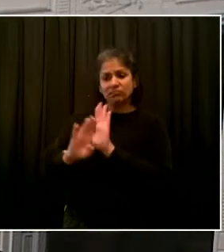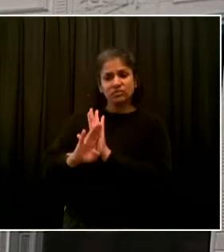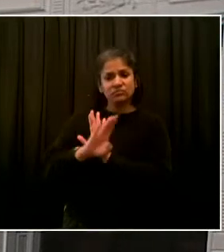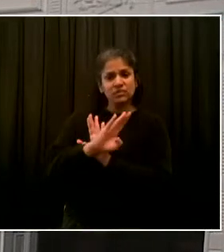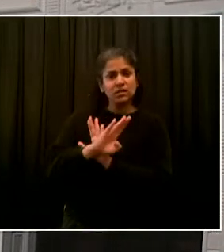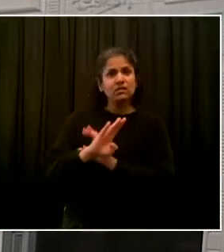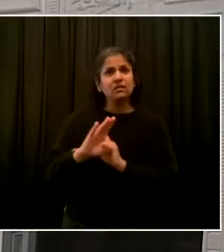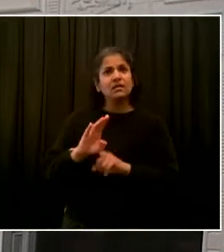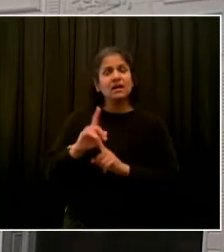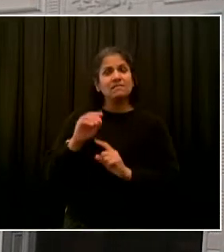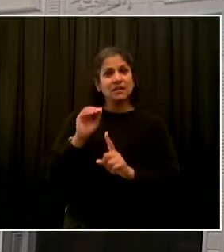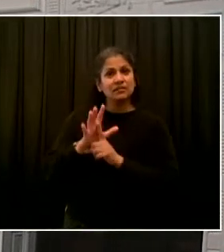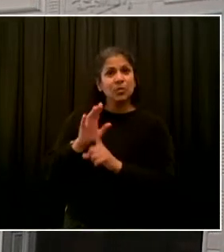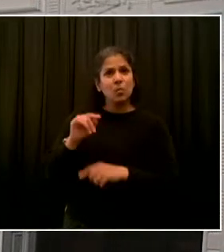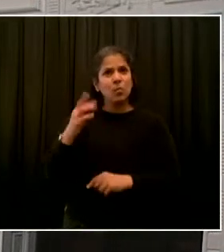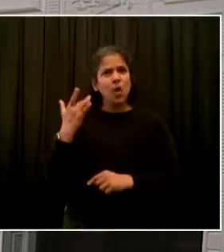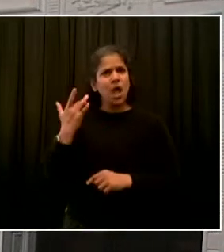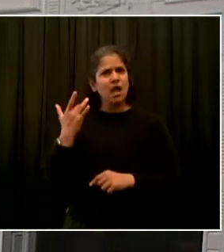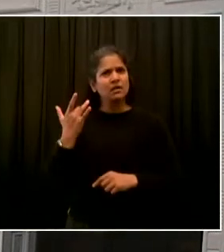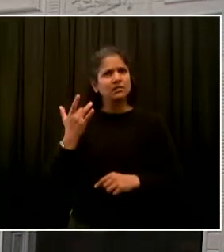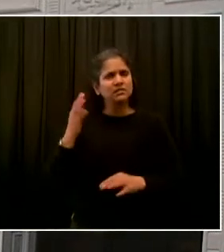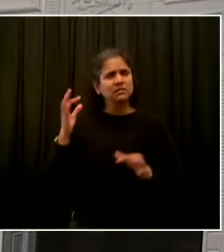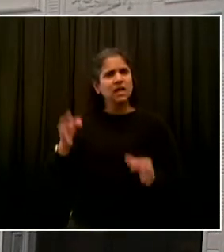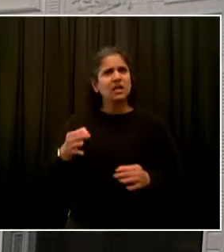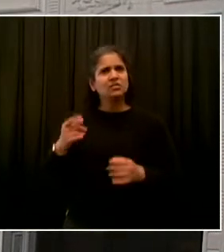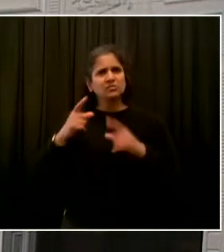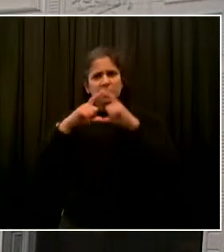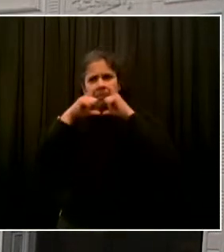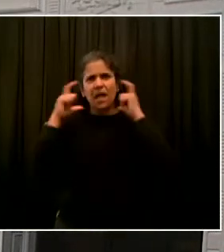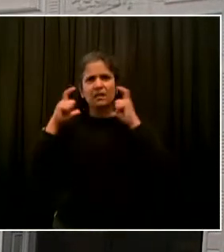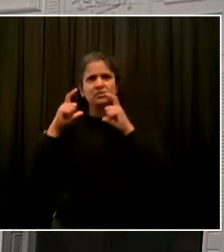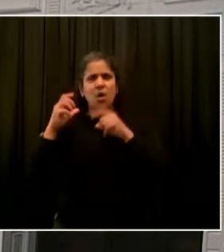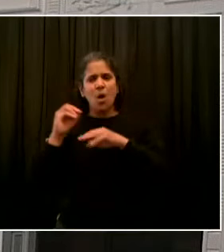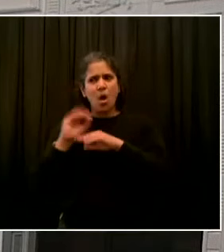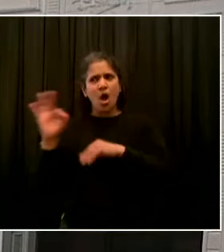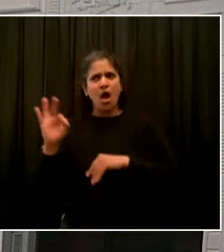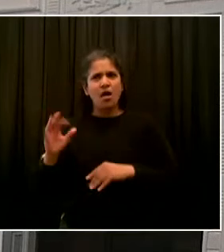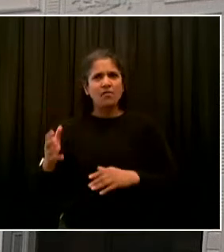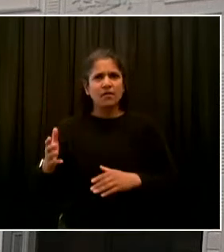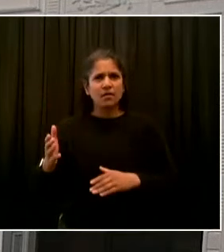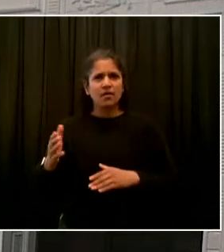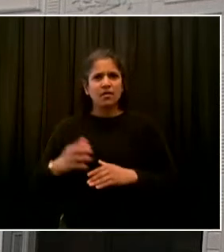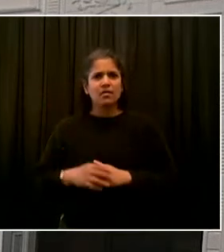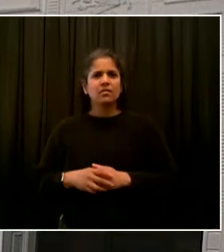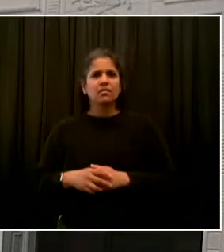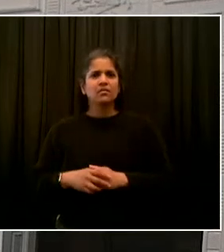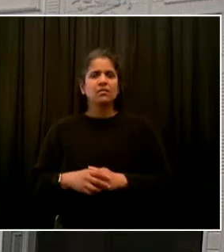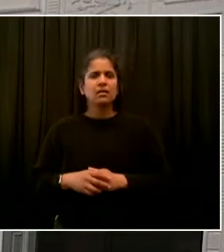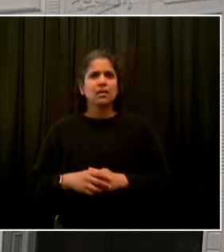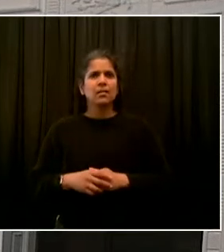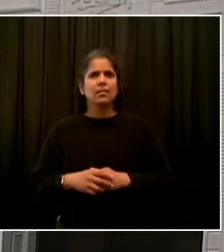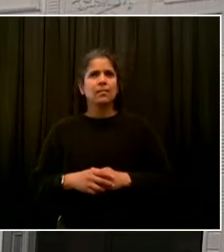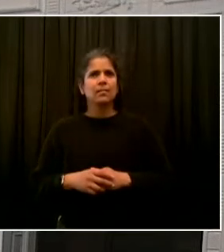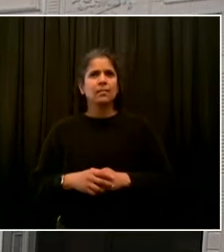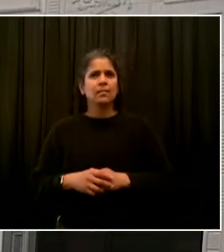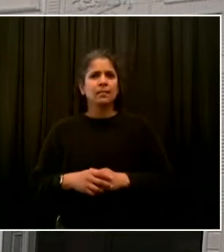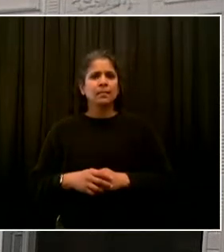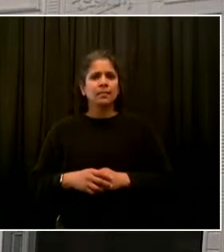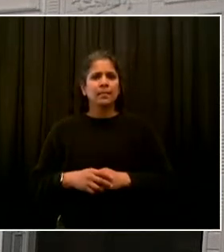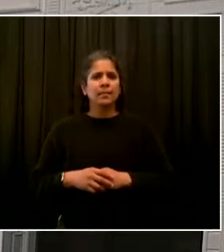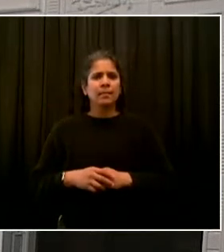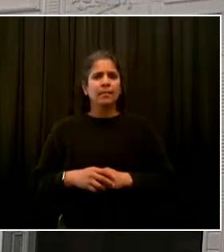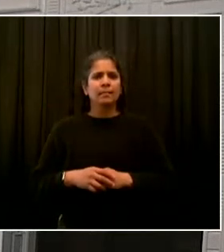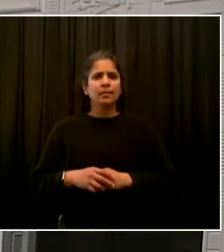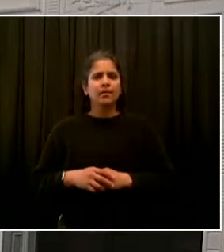youngest kids? Why appeal to Staten Island rule? Why did Yeah, well, if the virus seems to affect youngest kids the